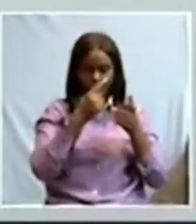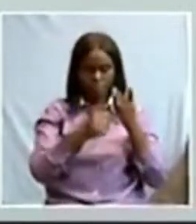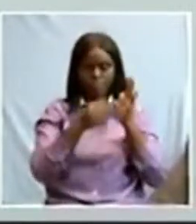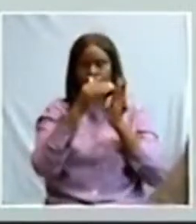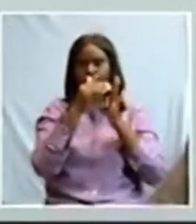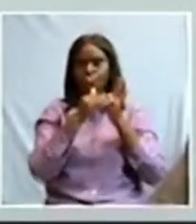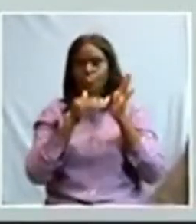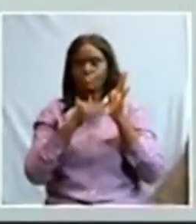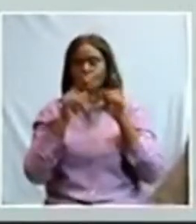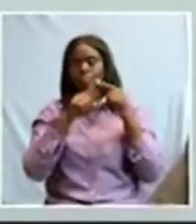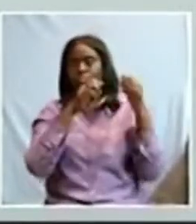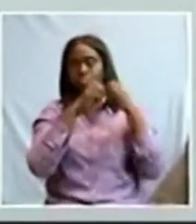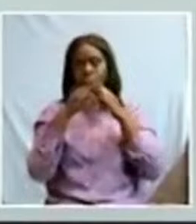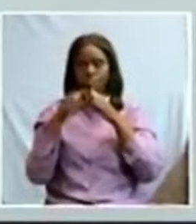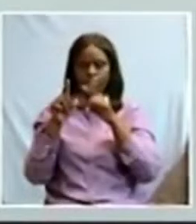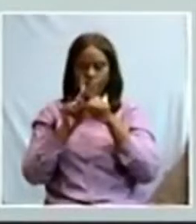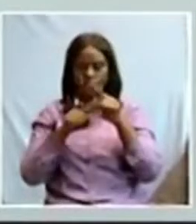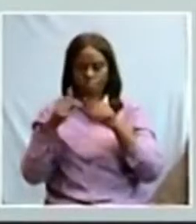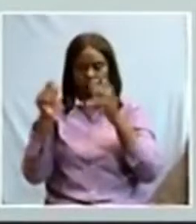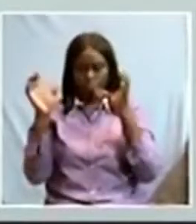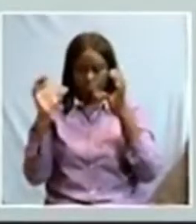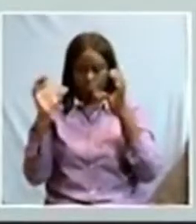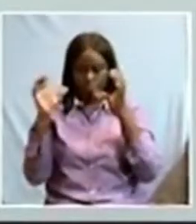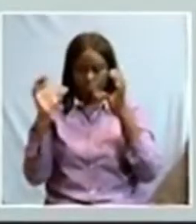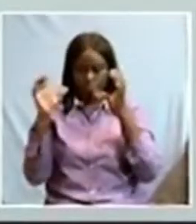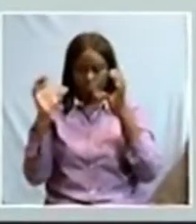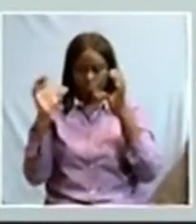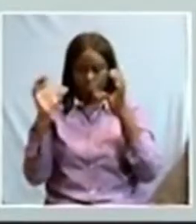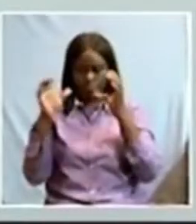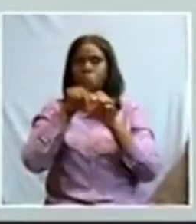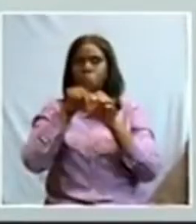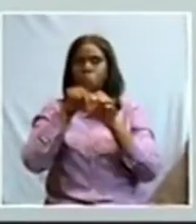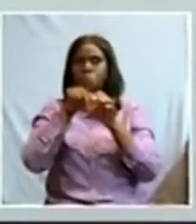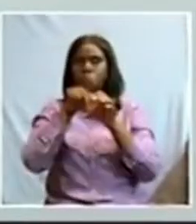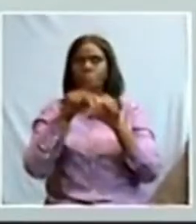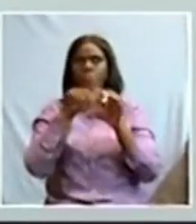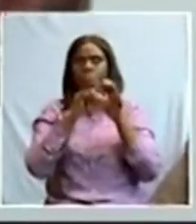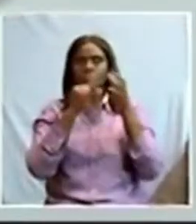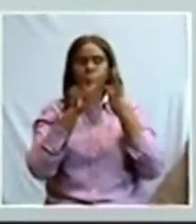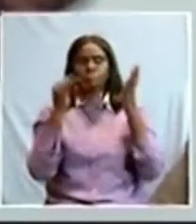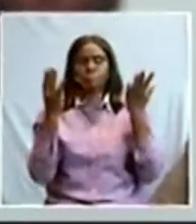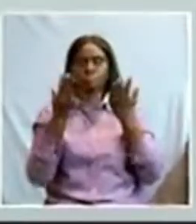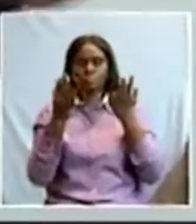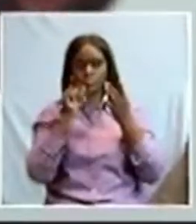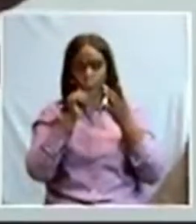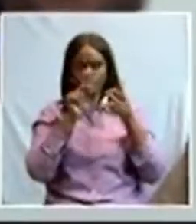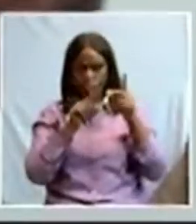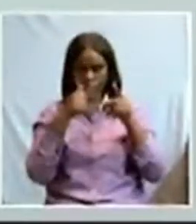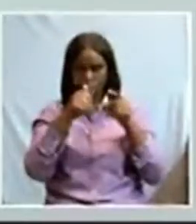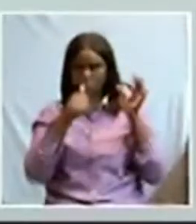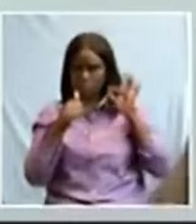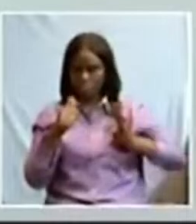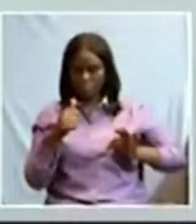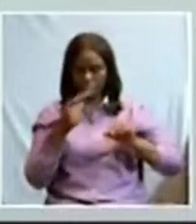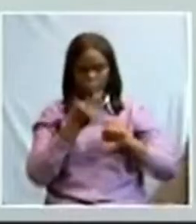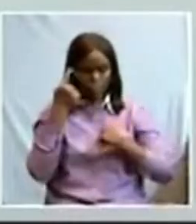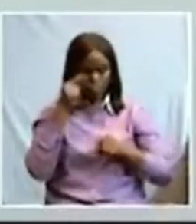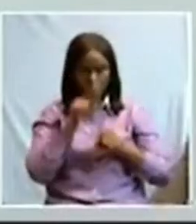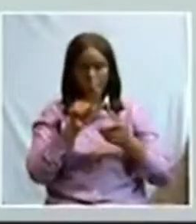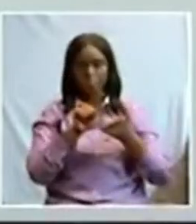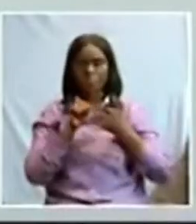list to the bank is the council. The bank participate in identifying the people, the beneficiaries for these